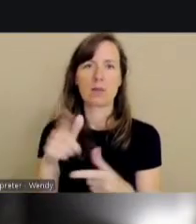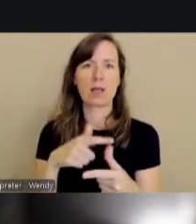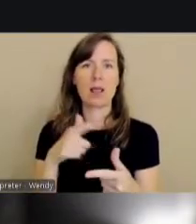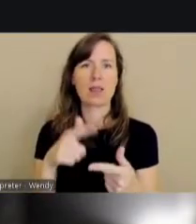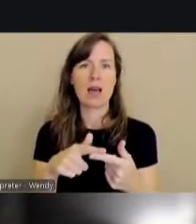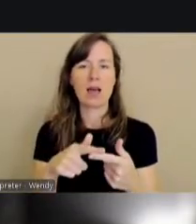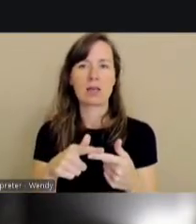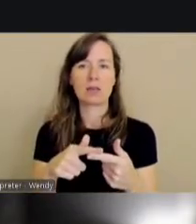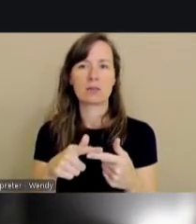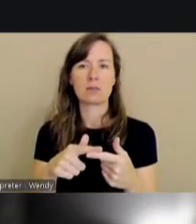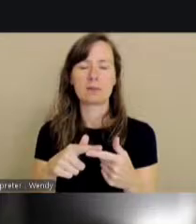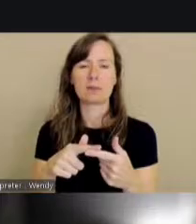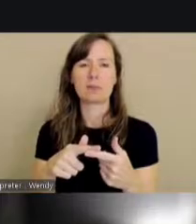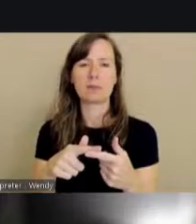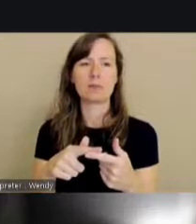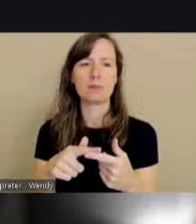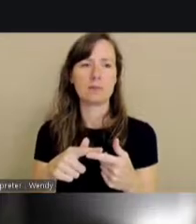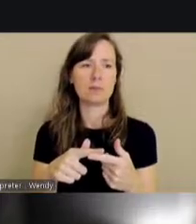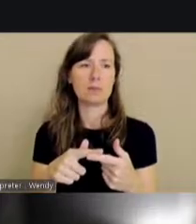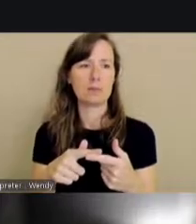then